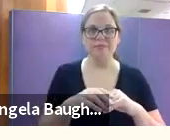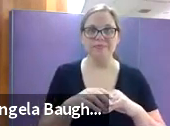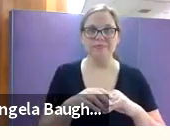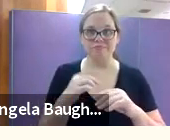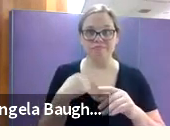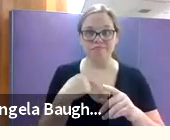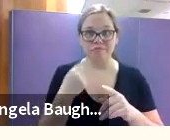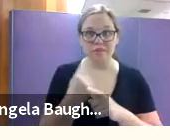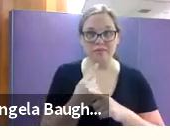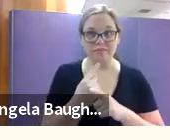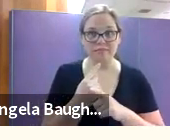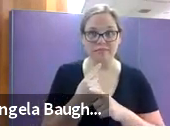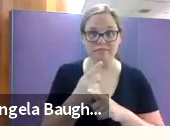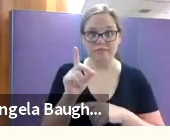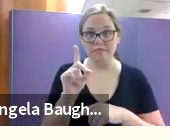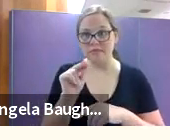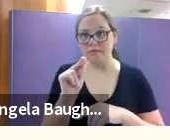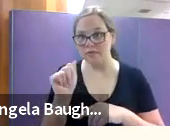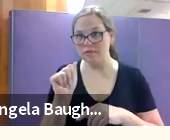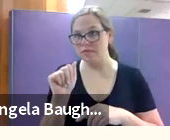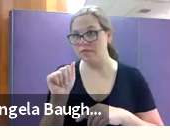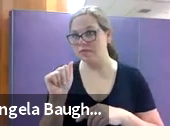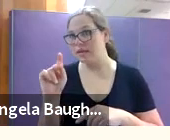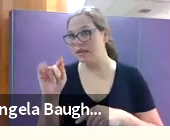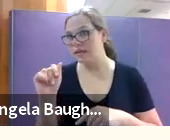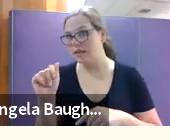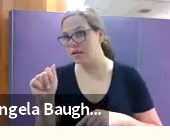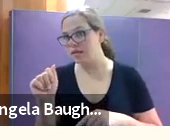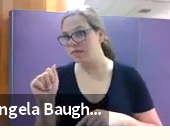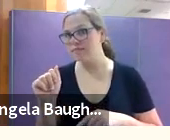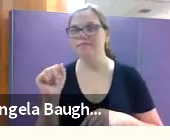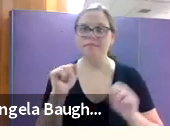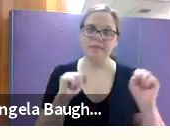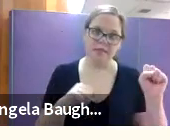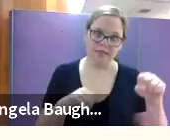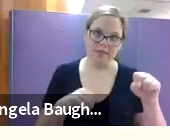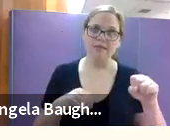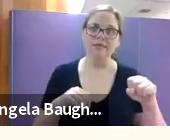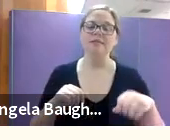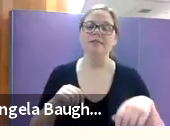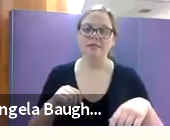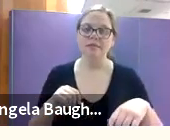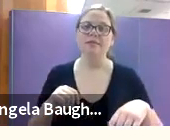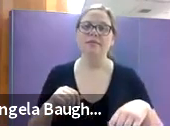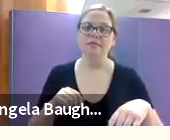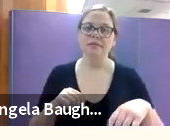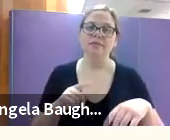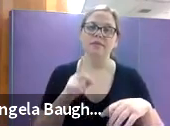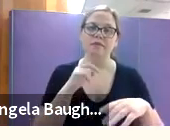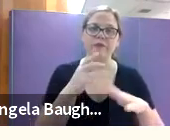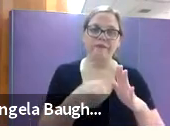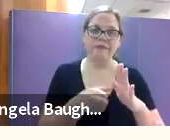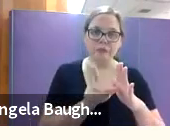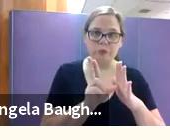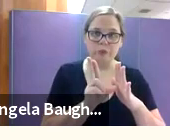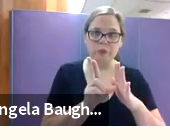correct on that, Donna, Anita? Yes, it was for review since